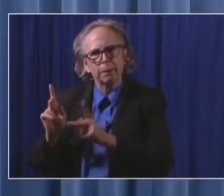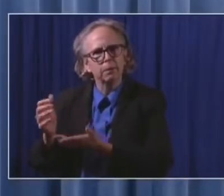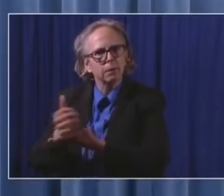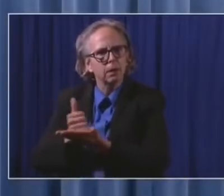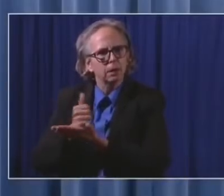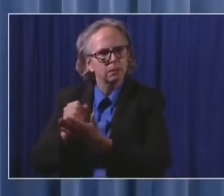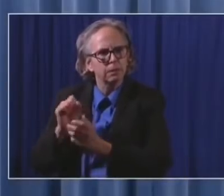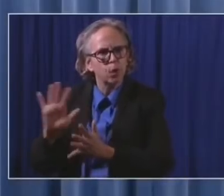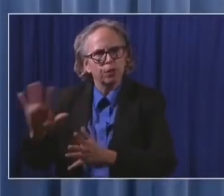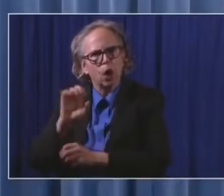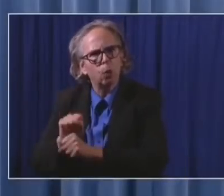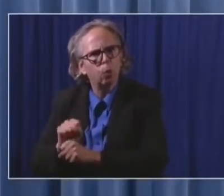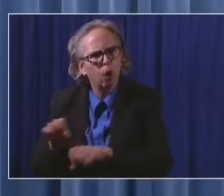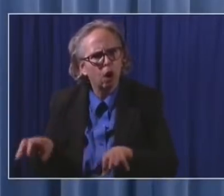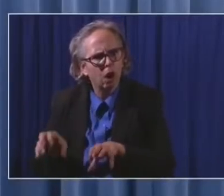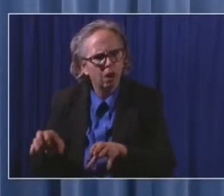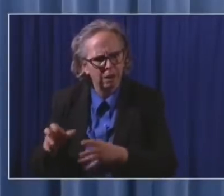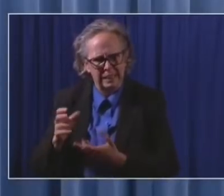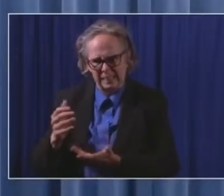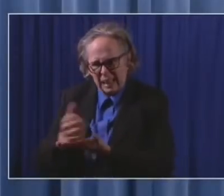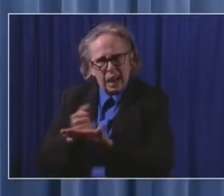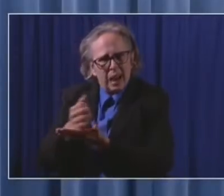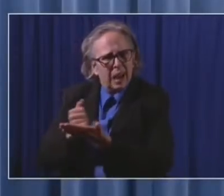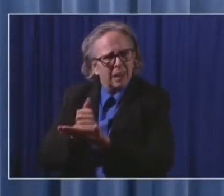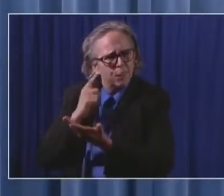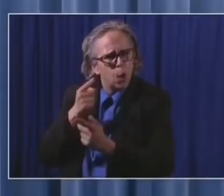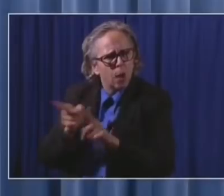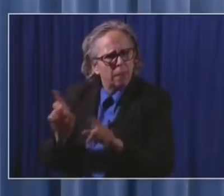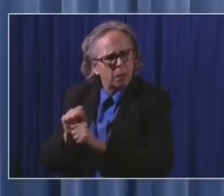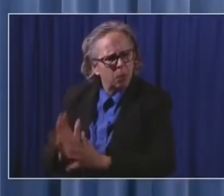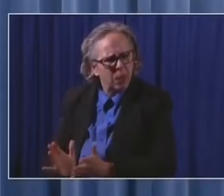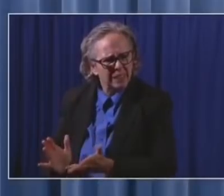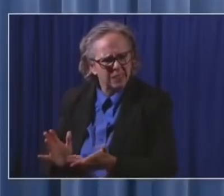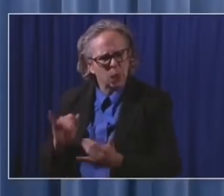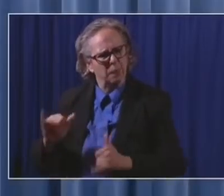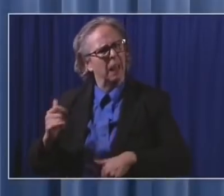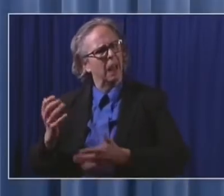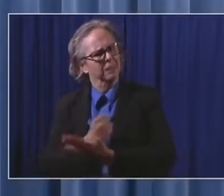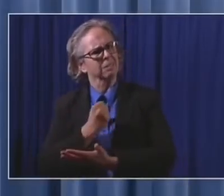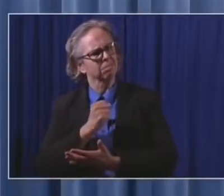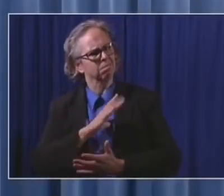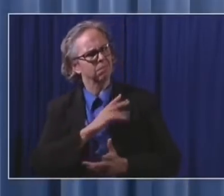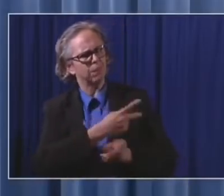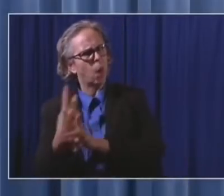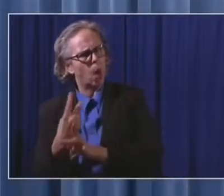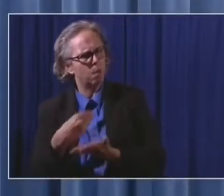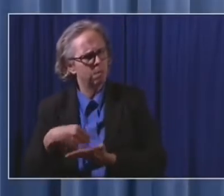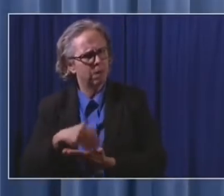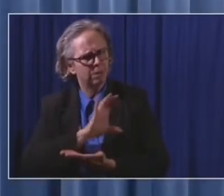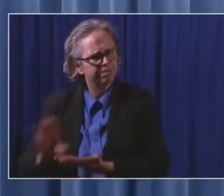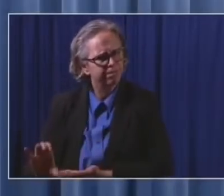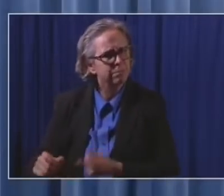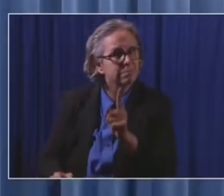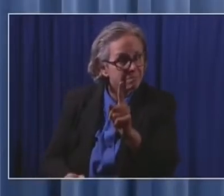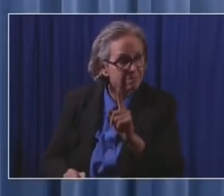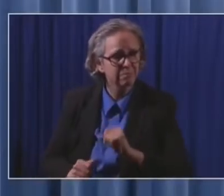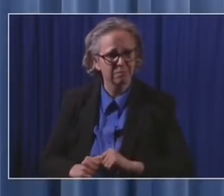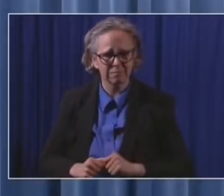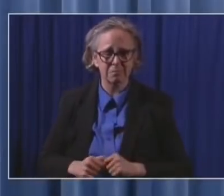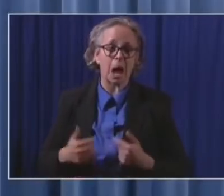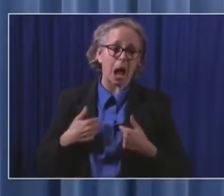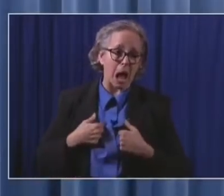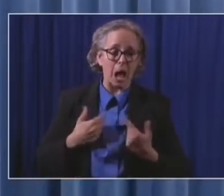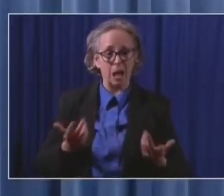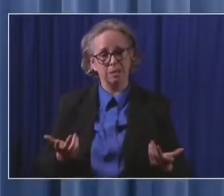small businesses did, primarily went to payroll. So it went to people who work there so that they can continue to have